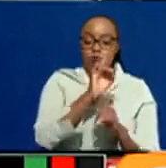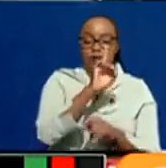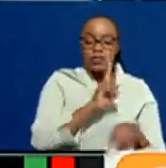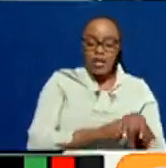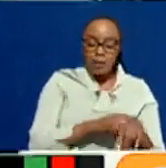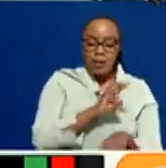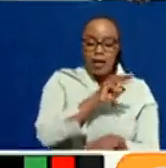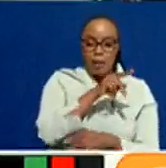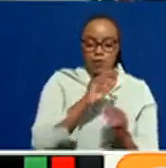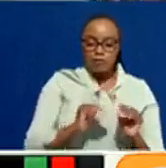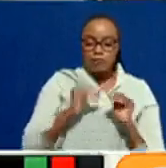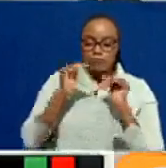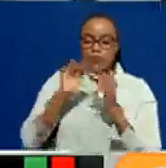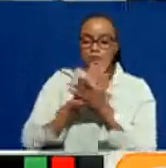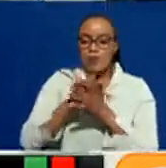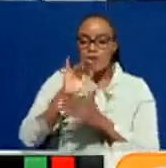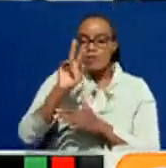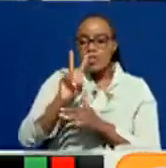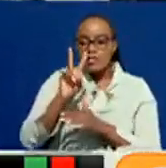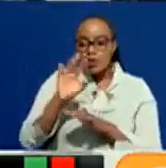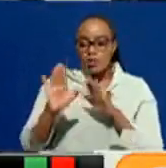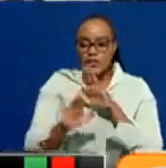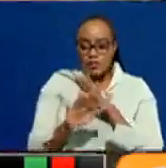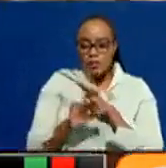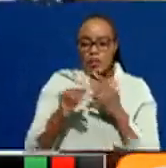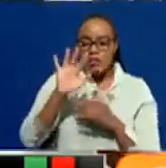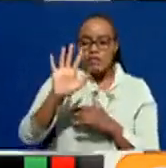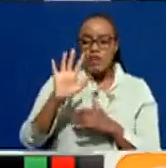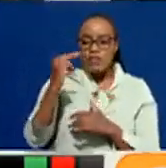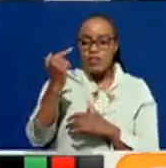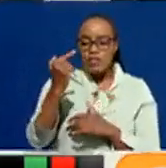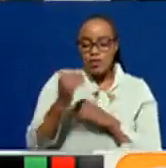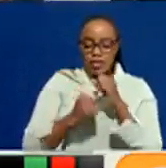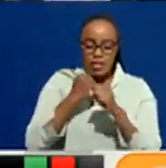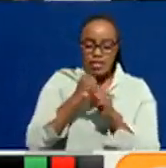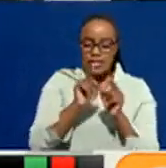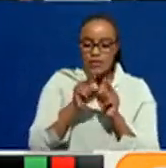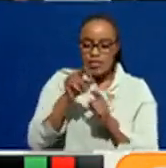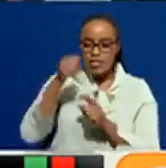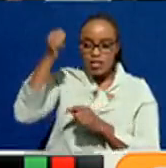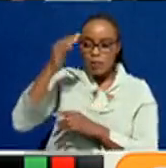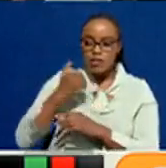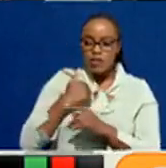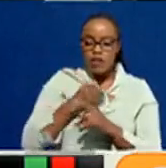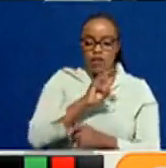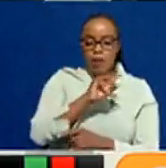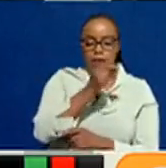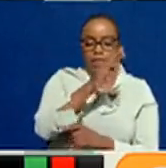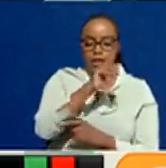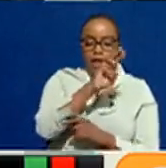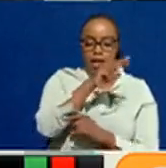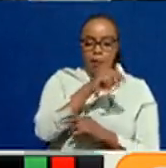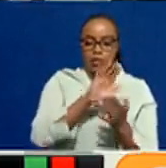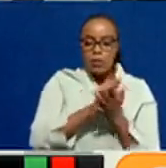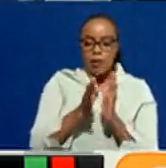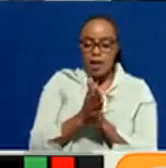MP rising to the country's second most coveted seat in only 5 years, the firebrand politician has risen from a Madhira MP to the